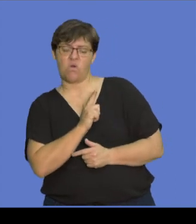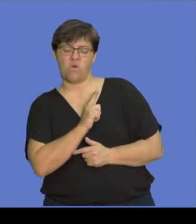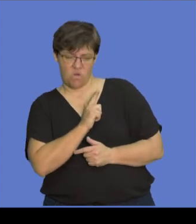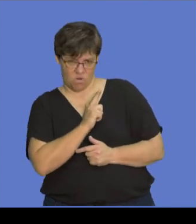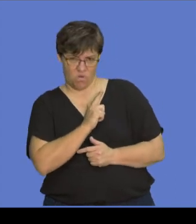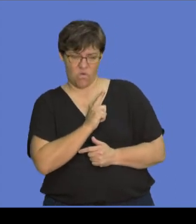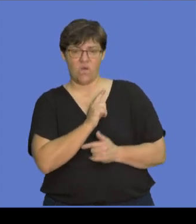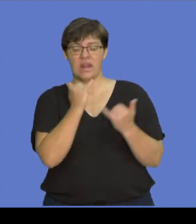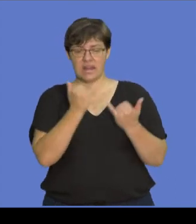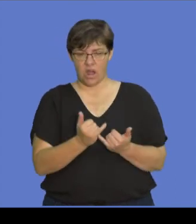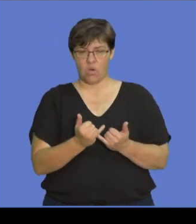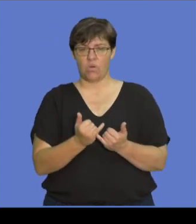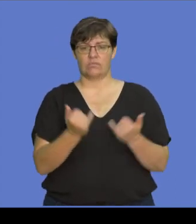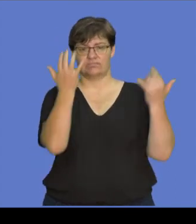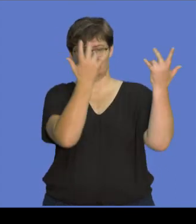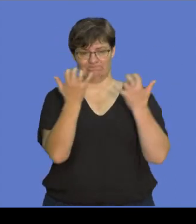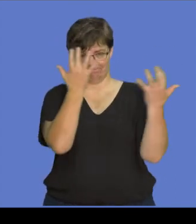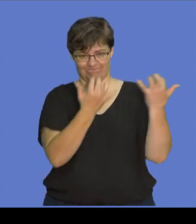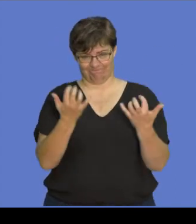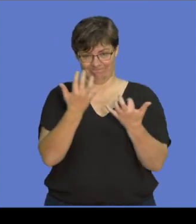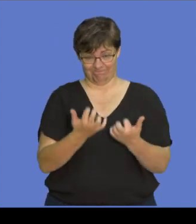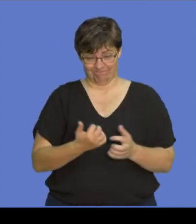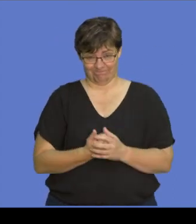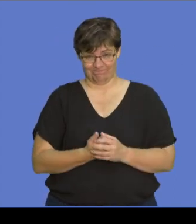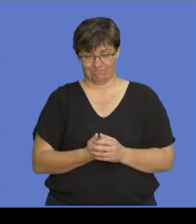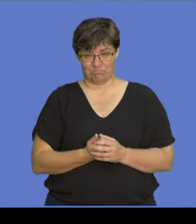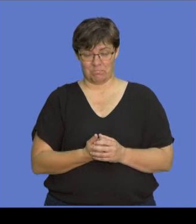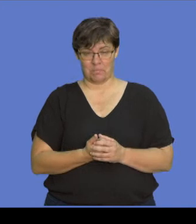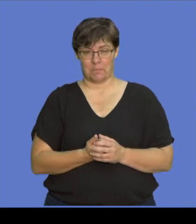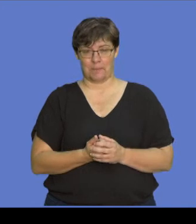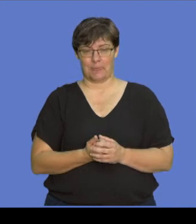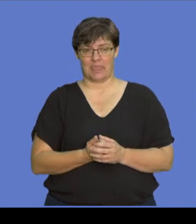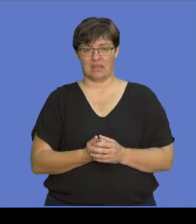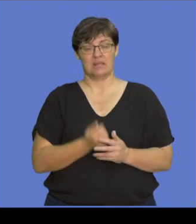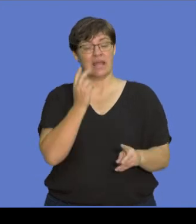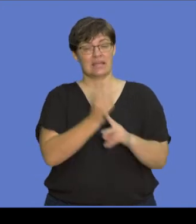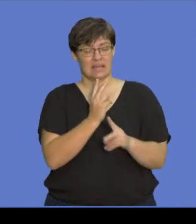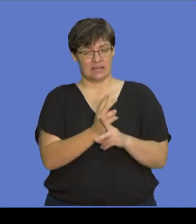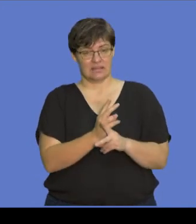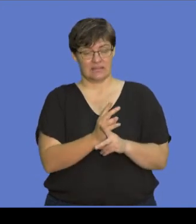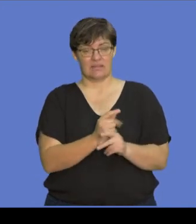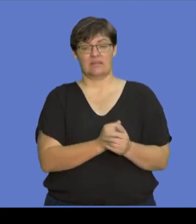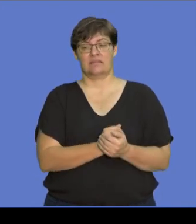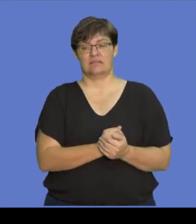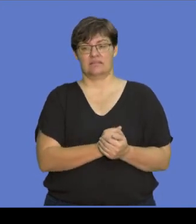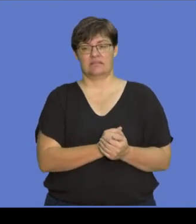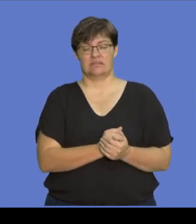that you have to now go and do a calculation, right? Again, you are told